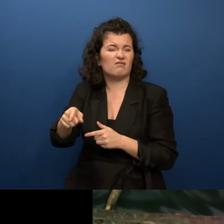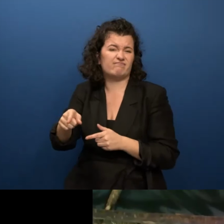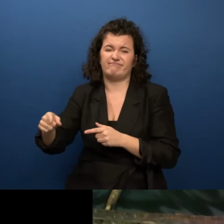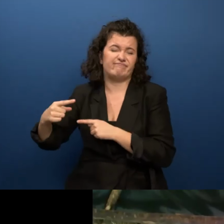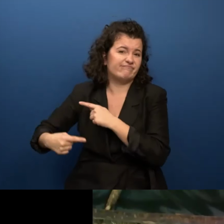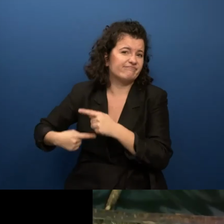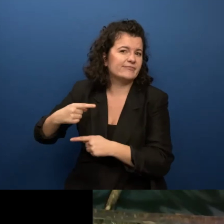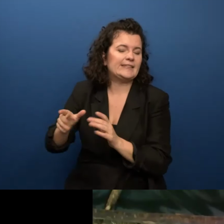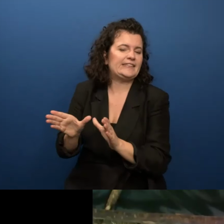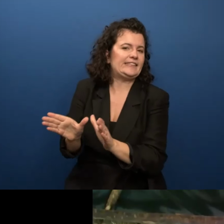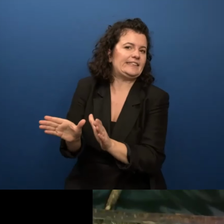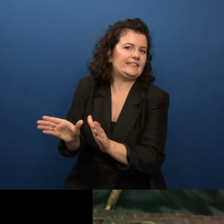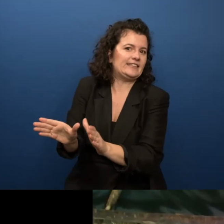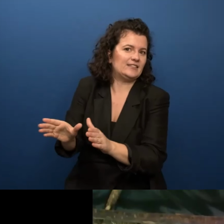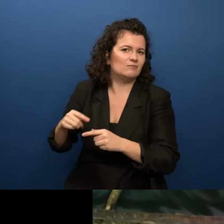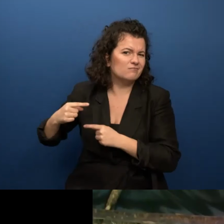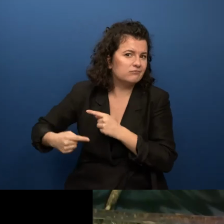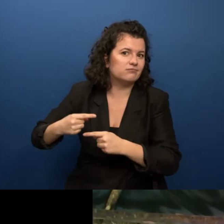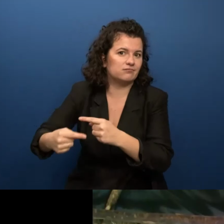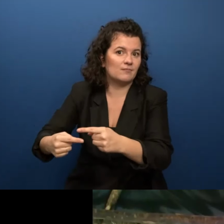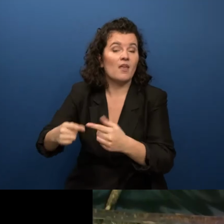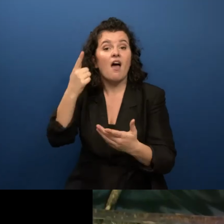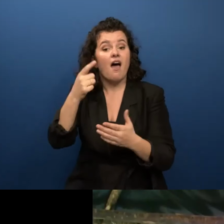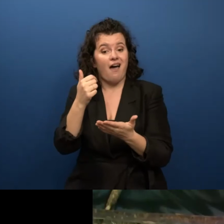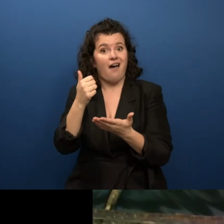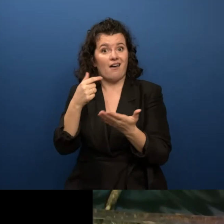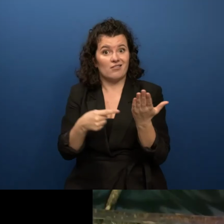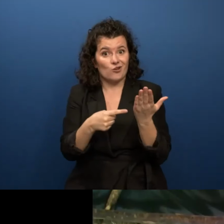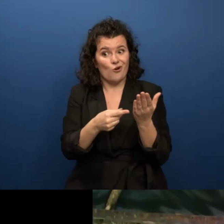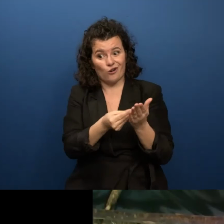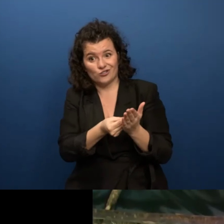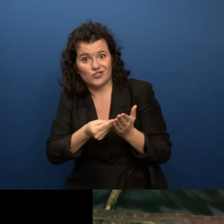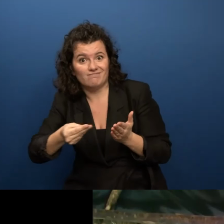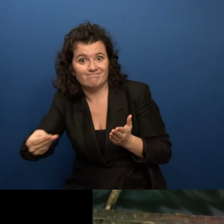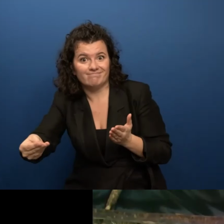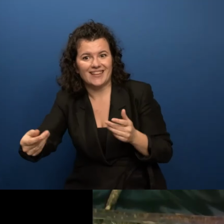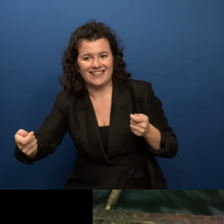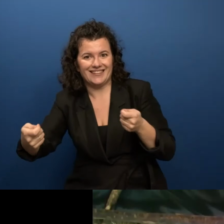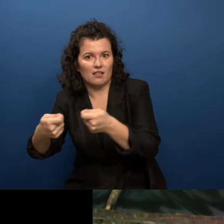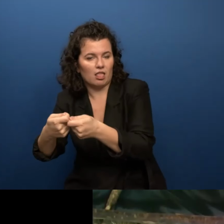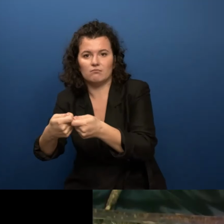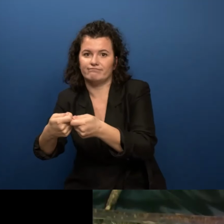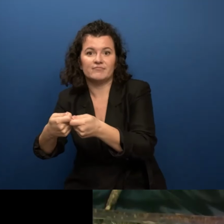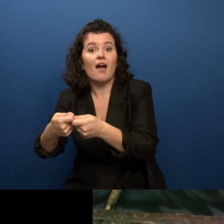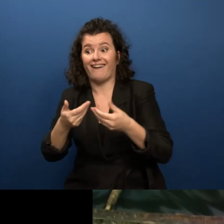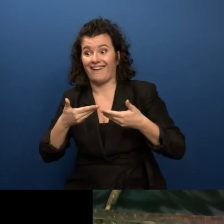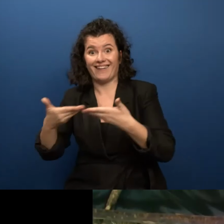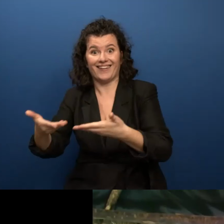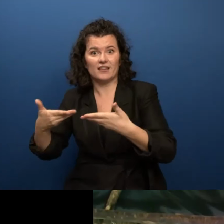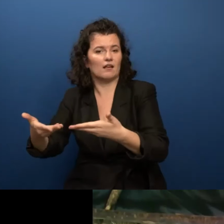the issues of getting those assistive devices, because the government cannot get you assistive devices. You need to buy it.